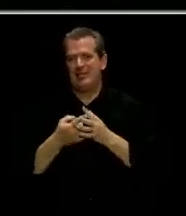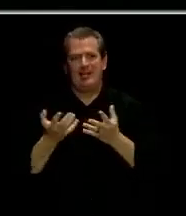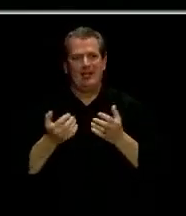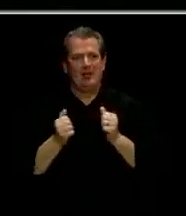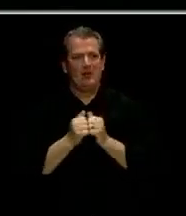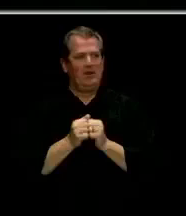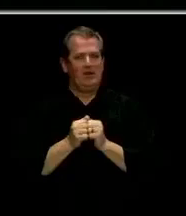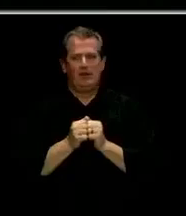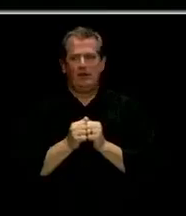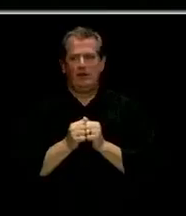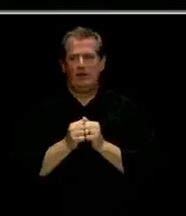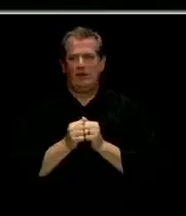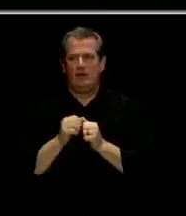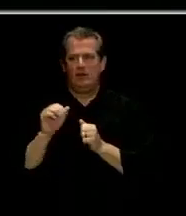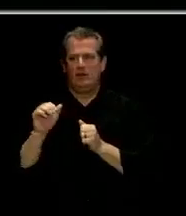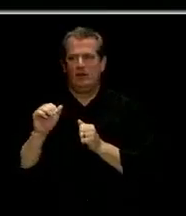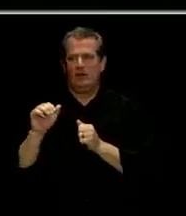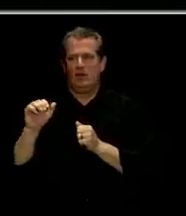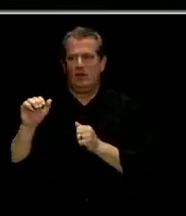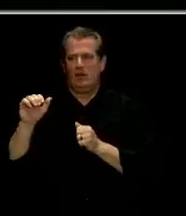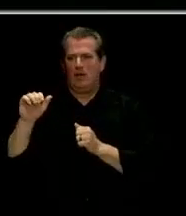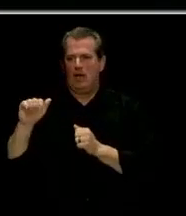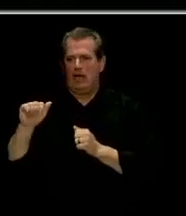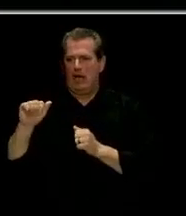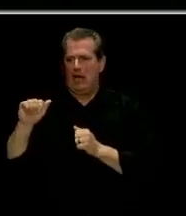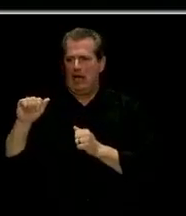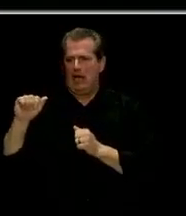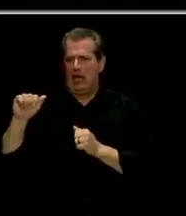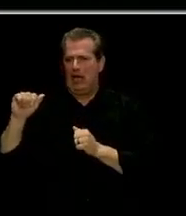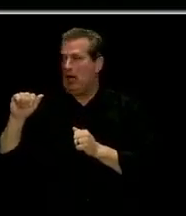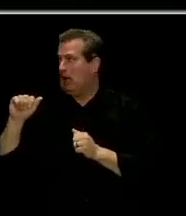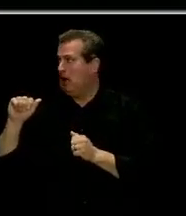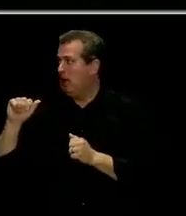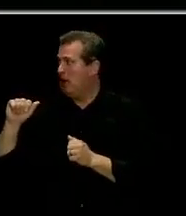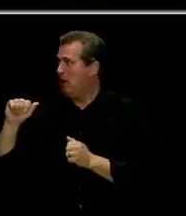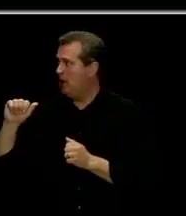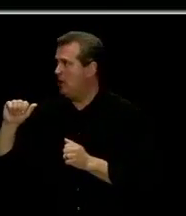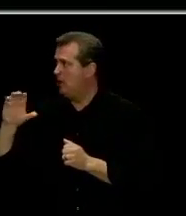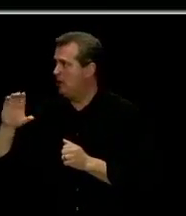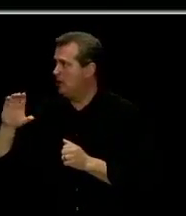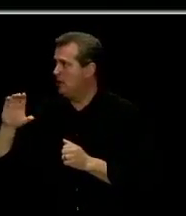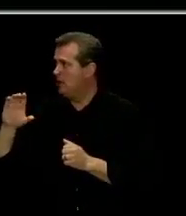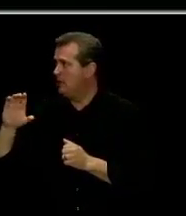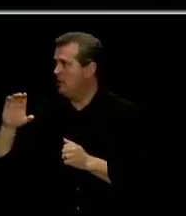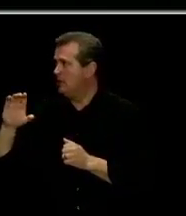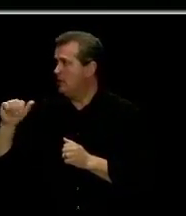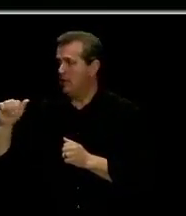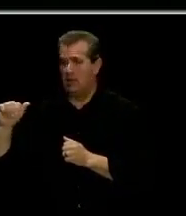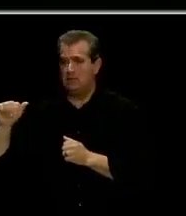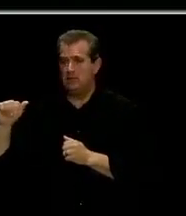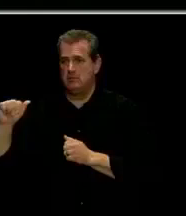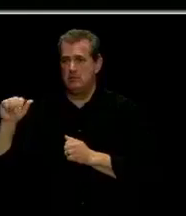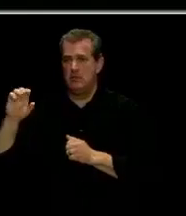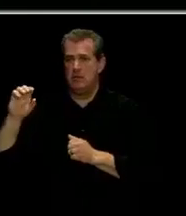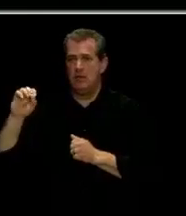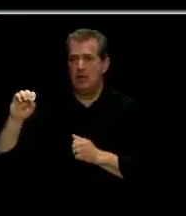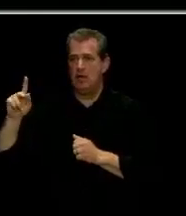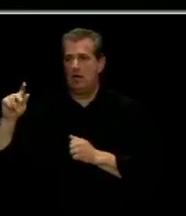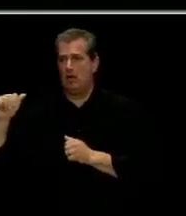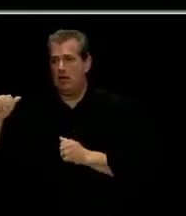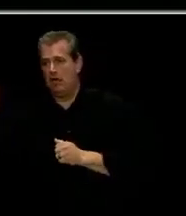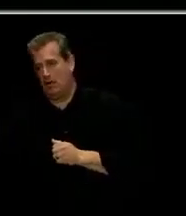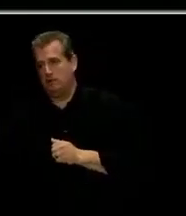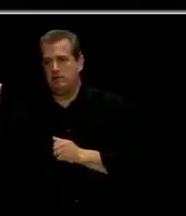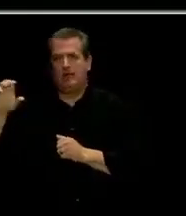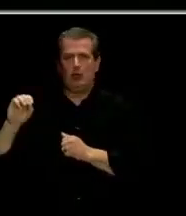with ACA. ACA is Agency for Healthcare Administration. The Deputy Secretary Knoll.